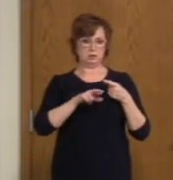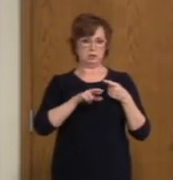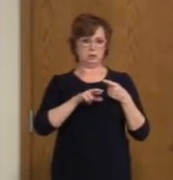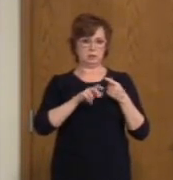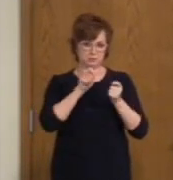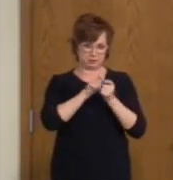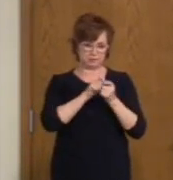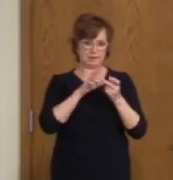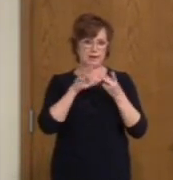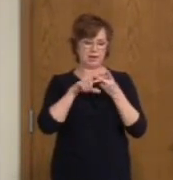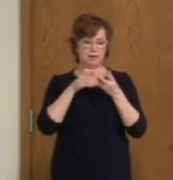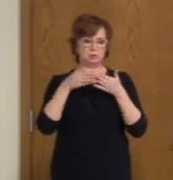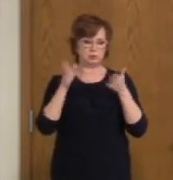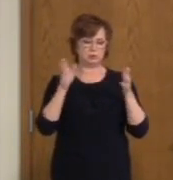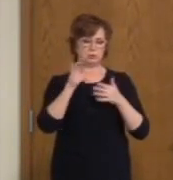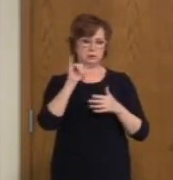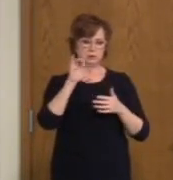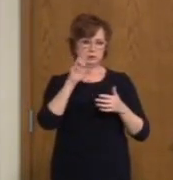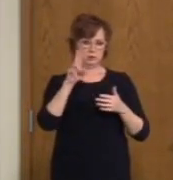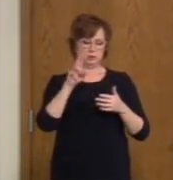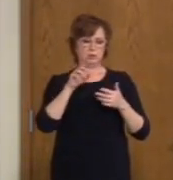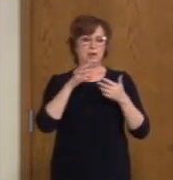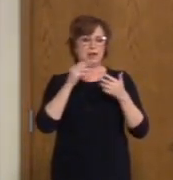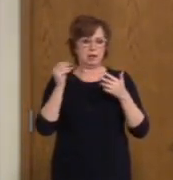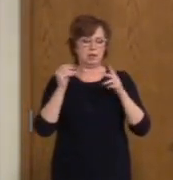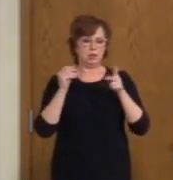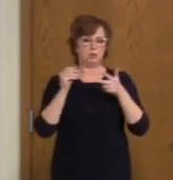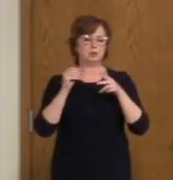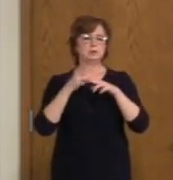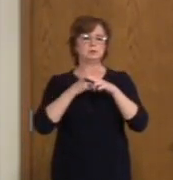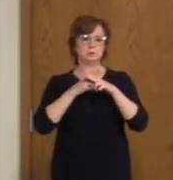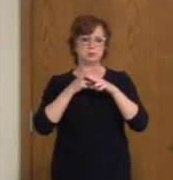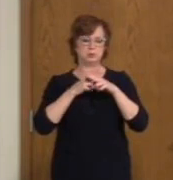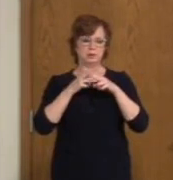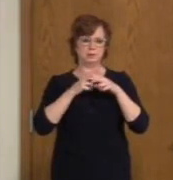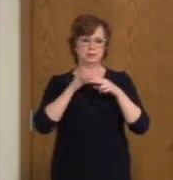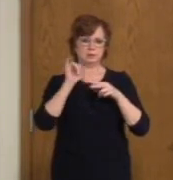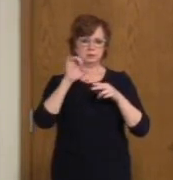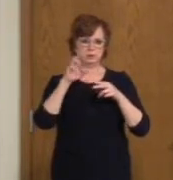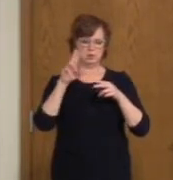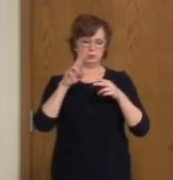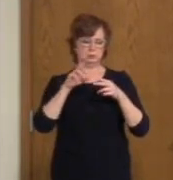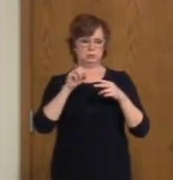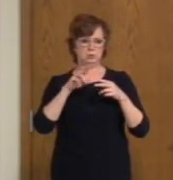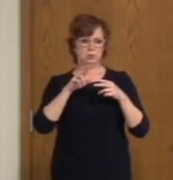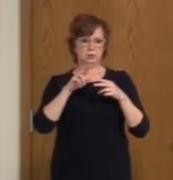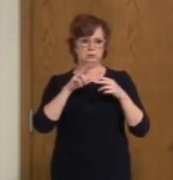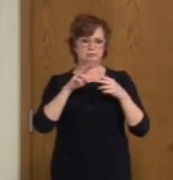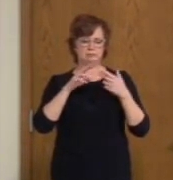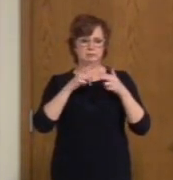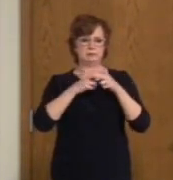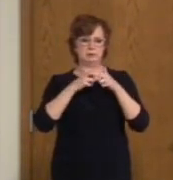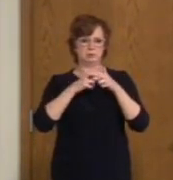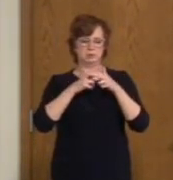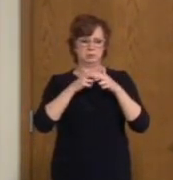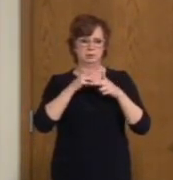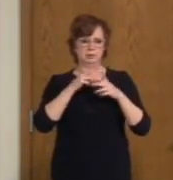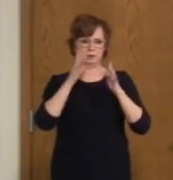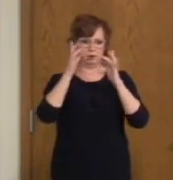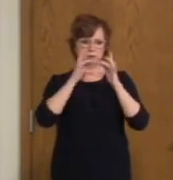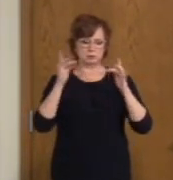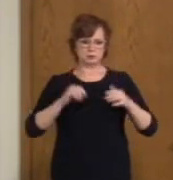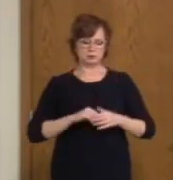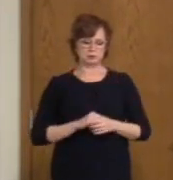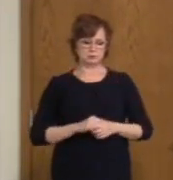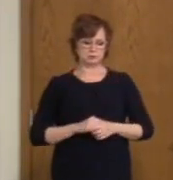capacity up when needed, not only for COVID patients, but at any time. And then ultimately the provincial capacity that we have